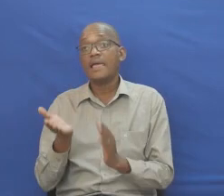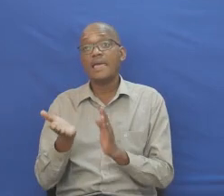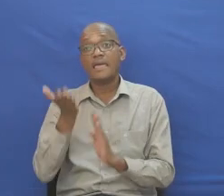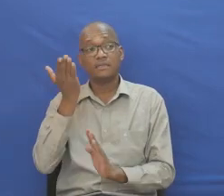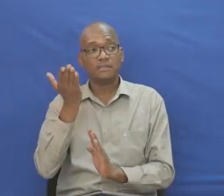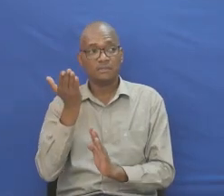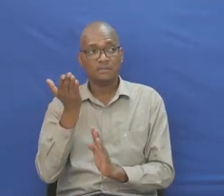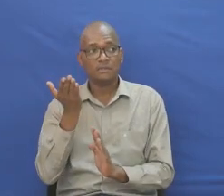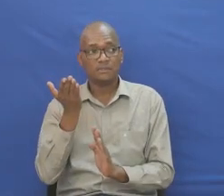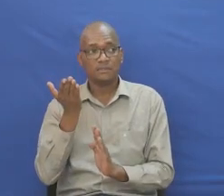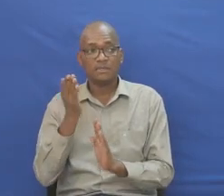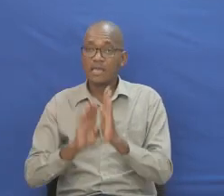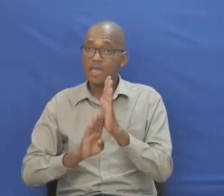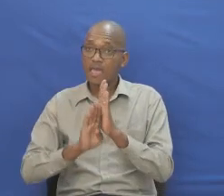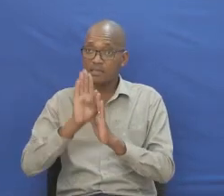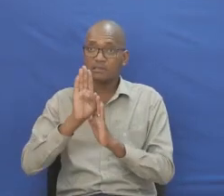and EAC,